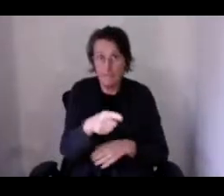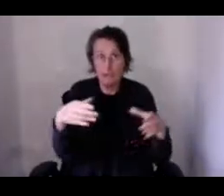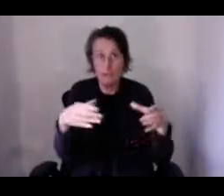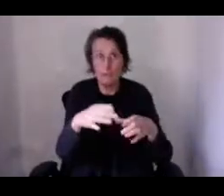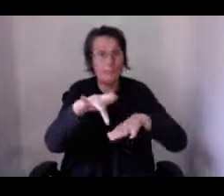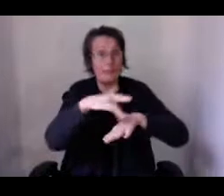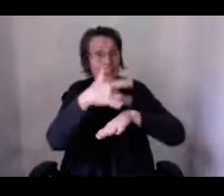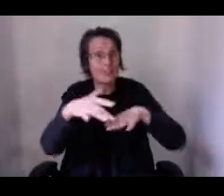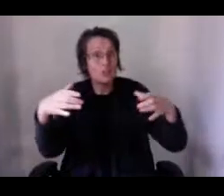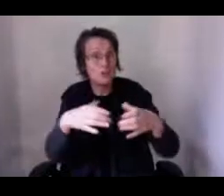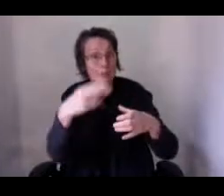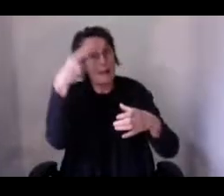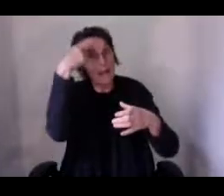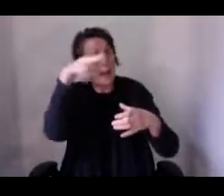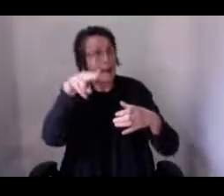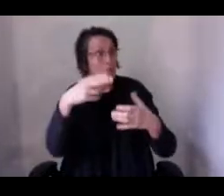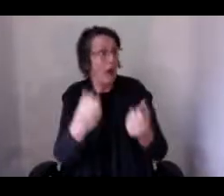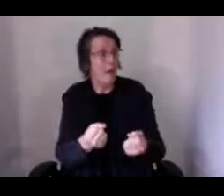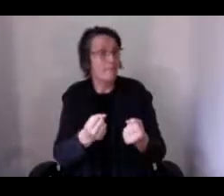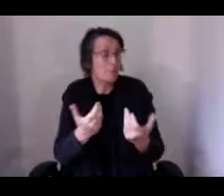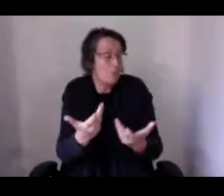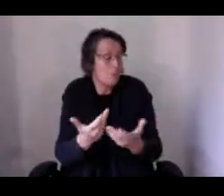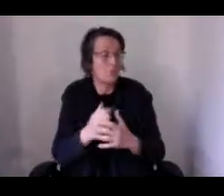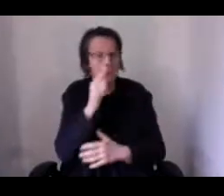that kind of operate under a